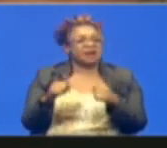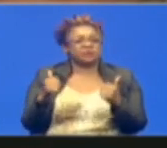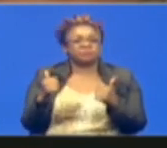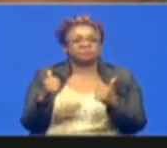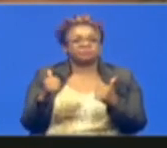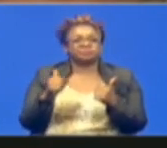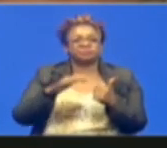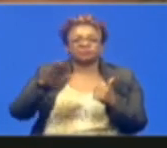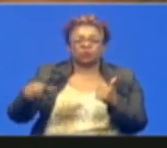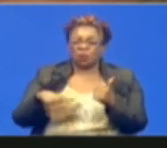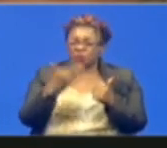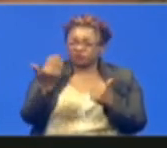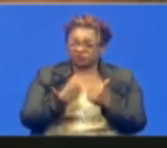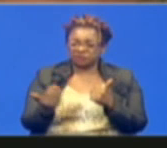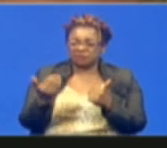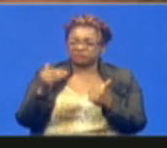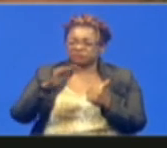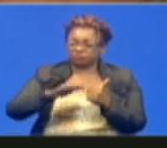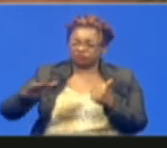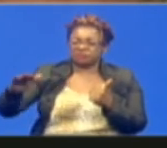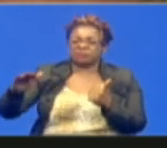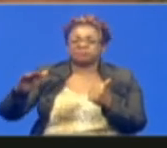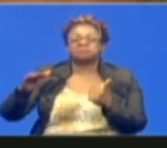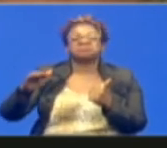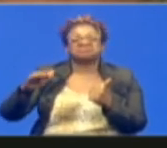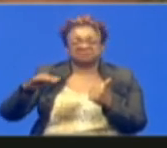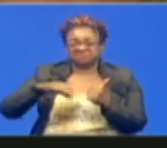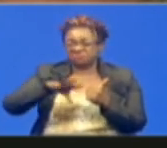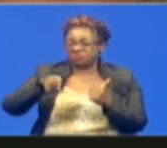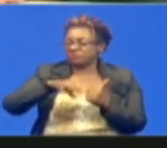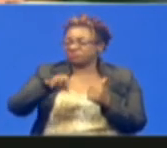yote nakaa kulia kwa boma. Hakuli majani.